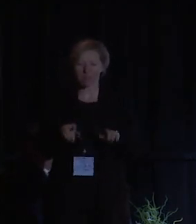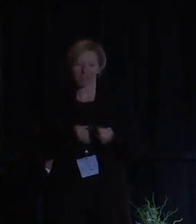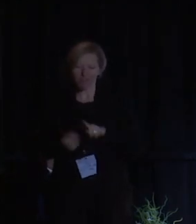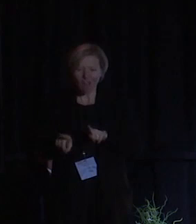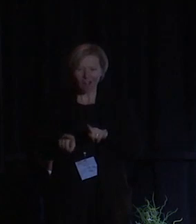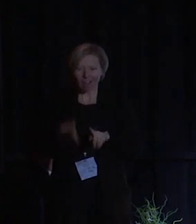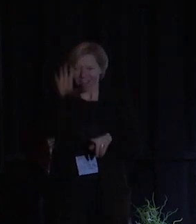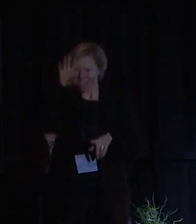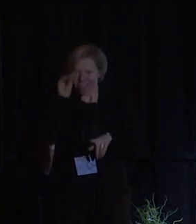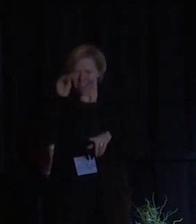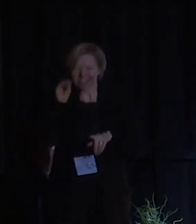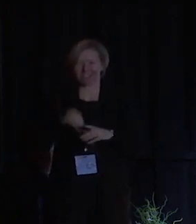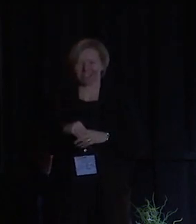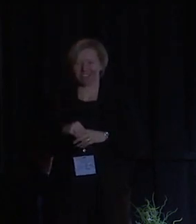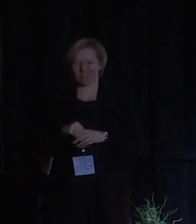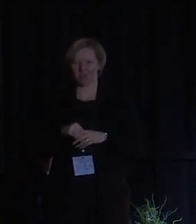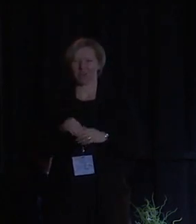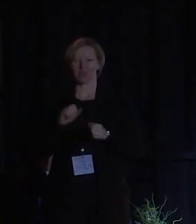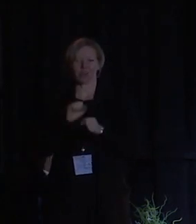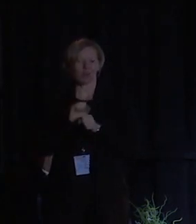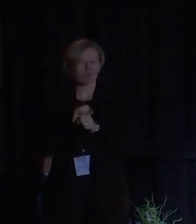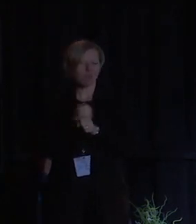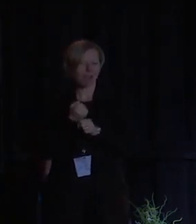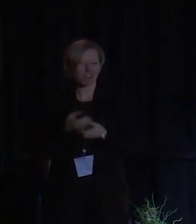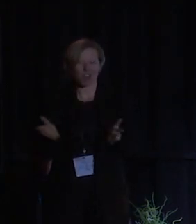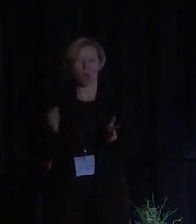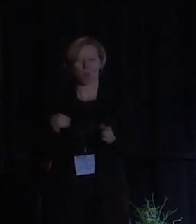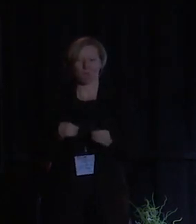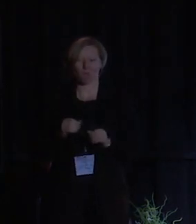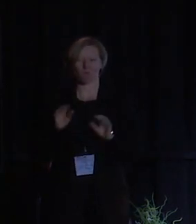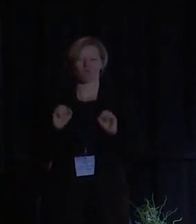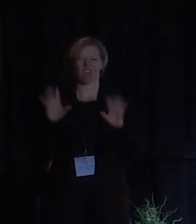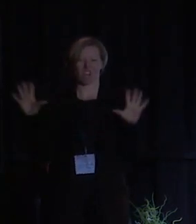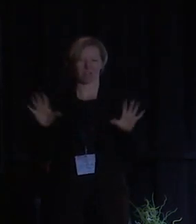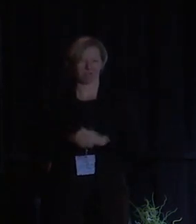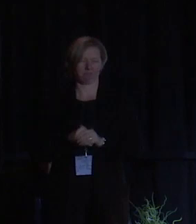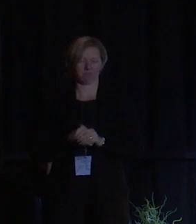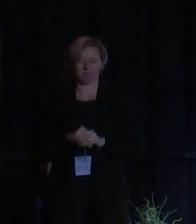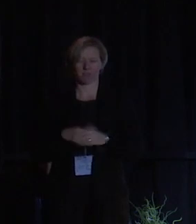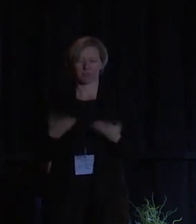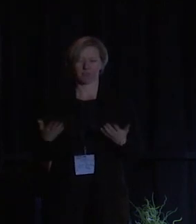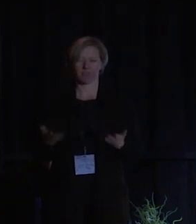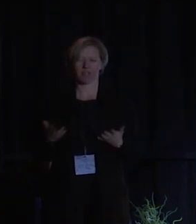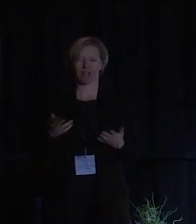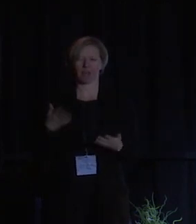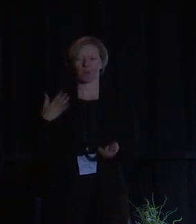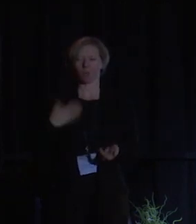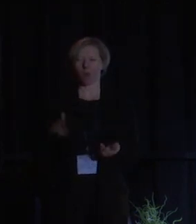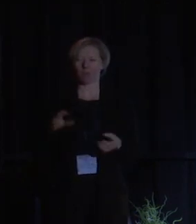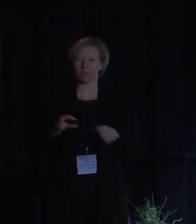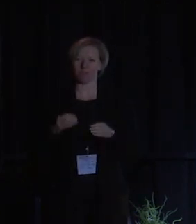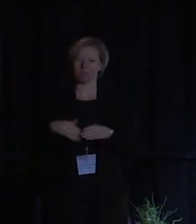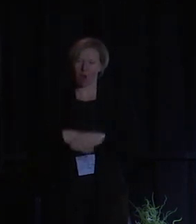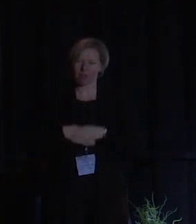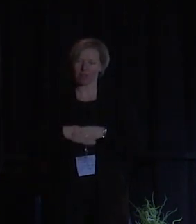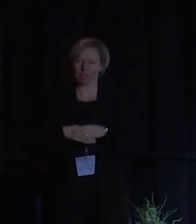mistakes, which have also made our show awesome. So what we're looking for today is we're looking for partners. We're also